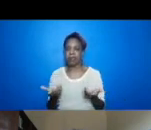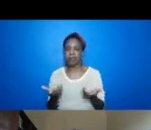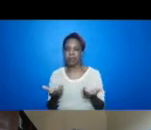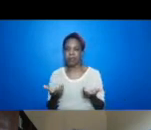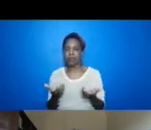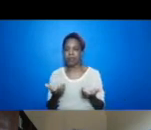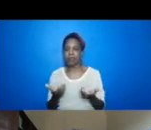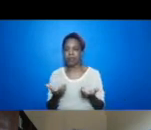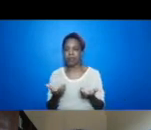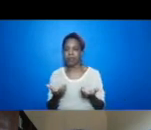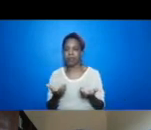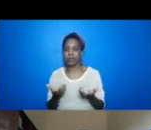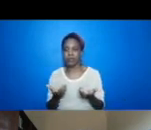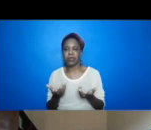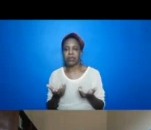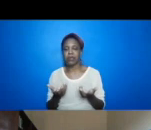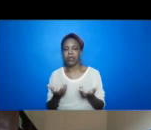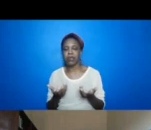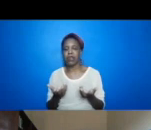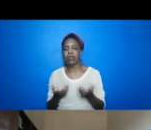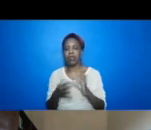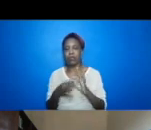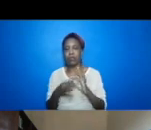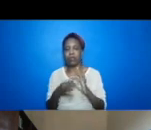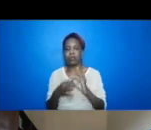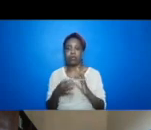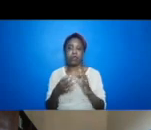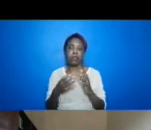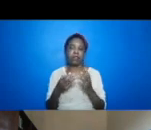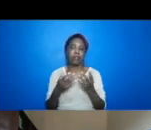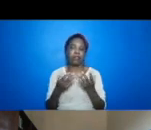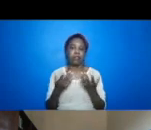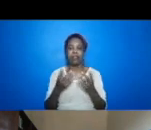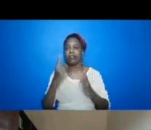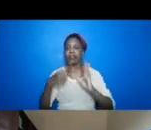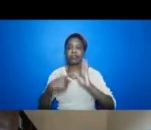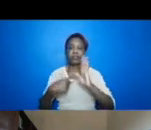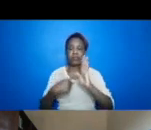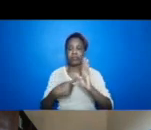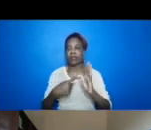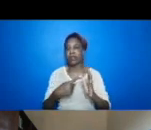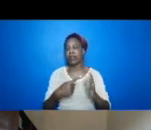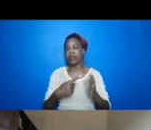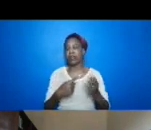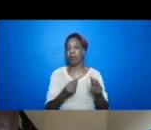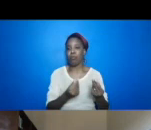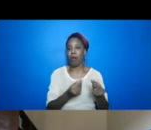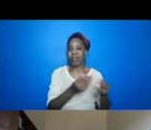relationship between the value of property and people, the